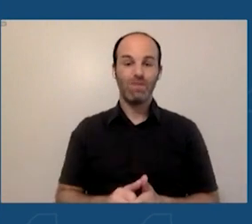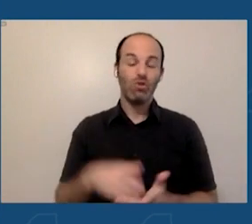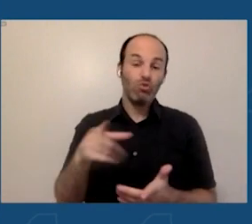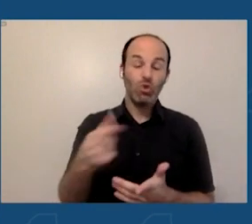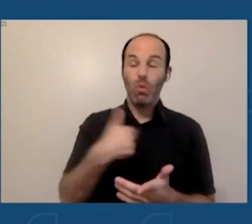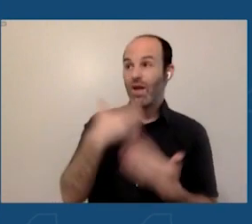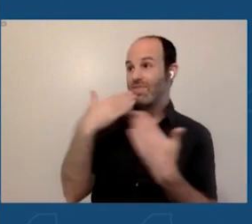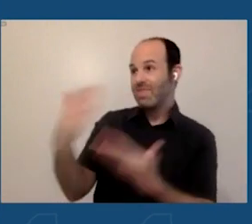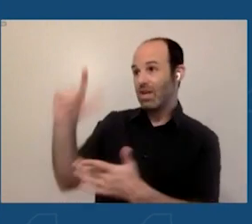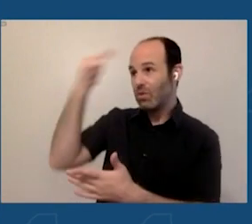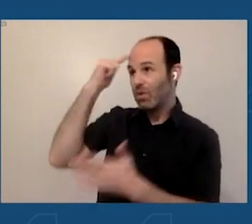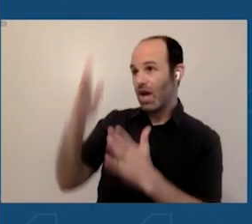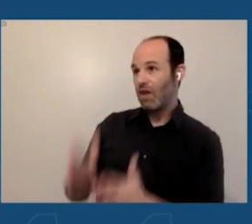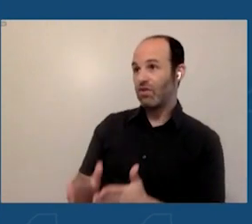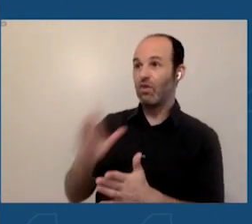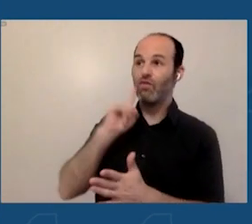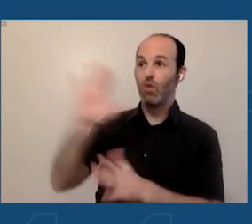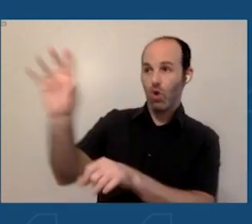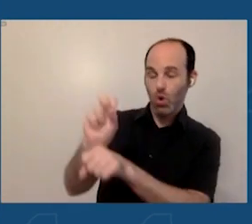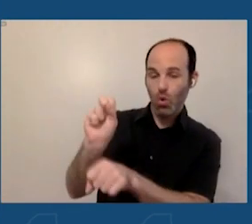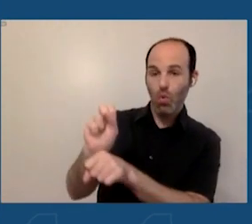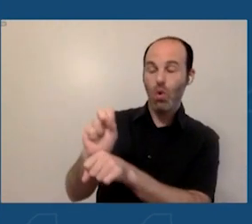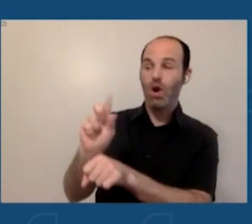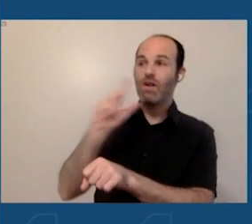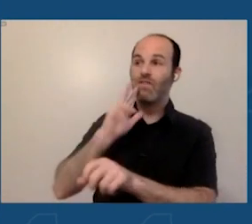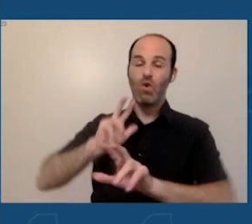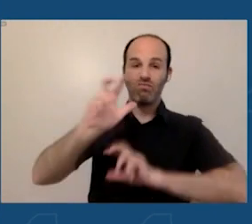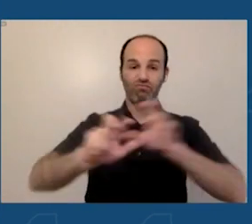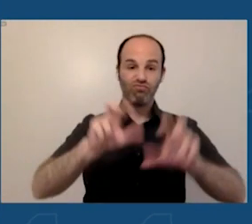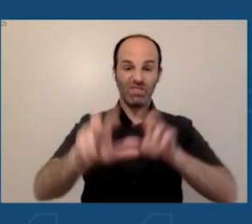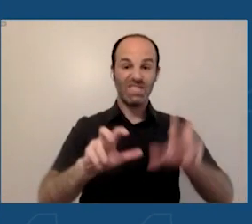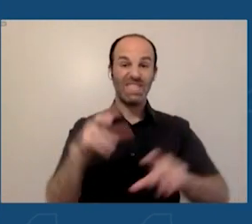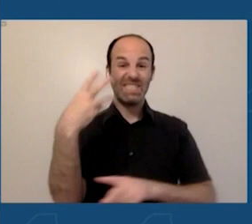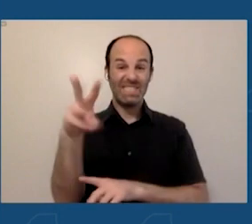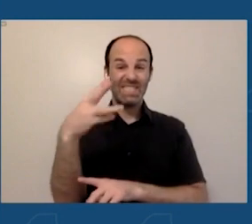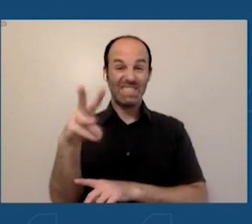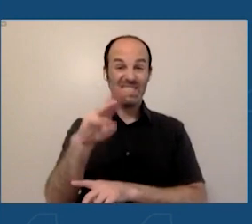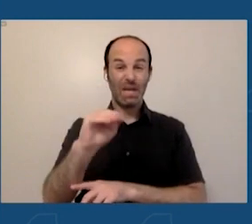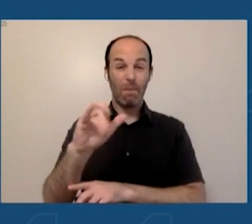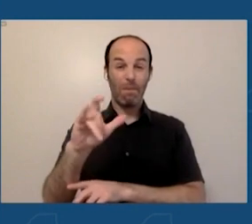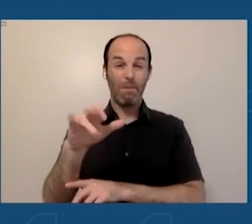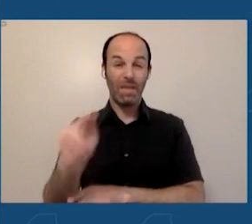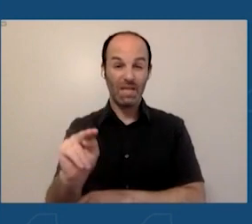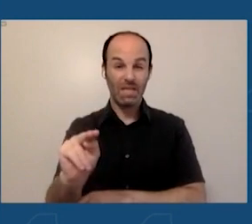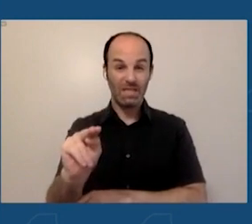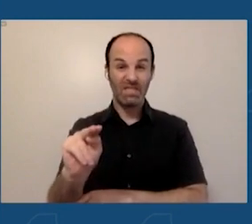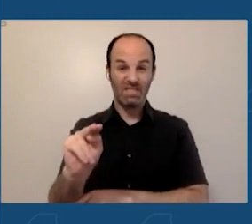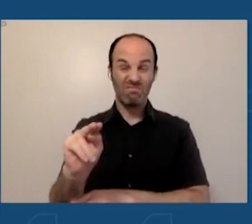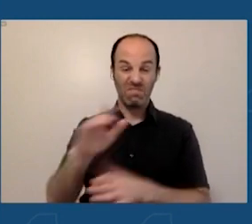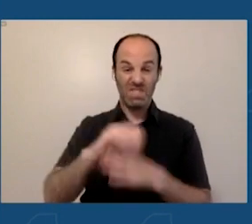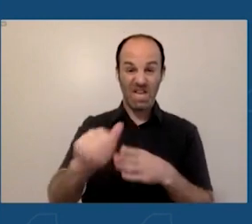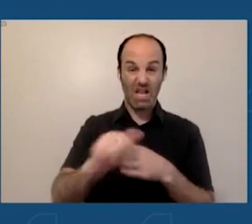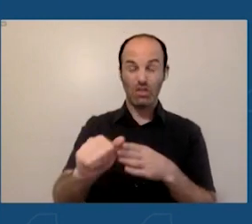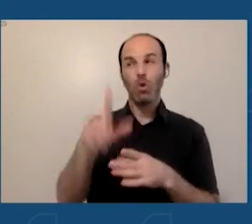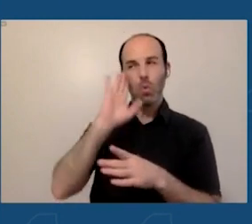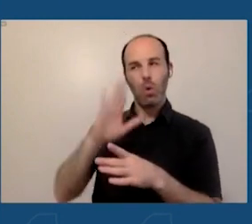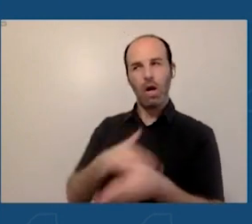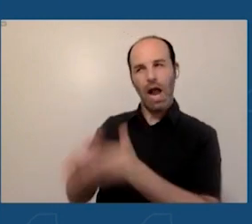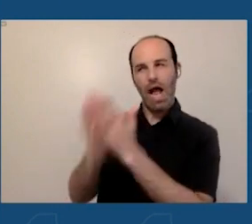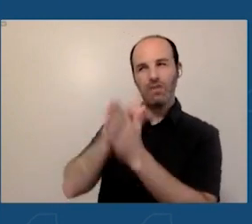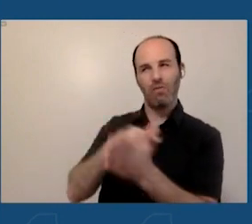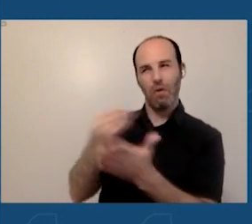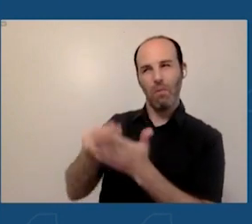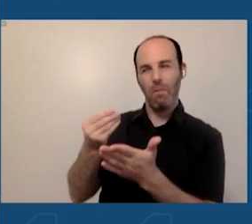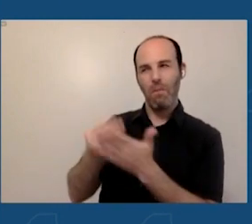doing and for allocating $16 million. We're going to push for more for New York City. I was talking to the senator